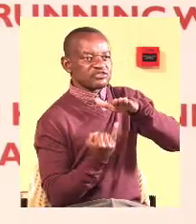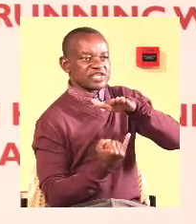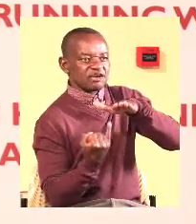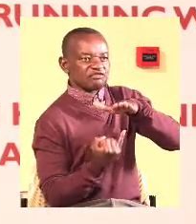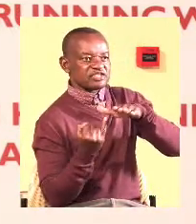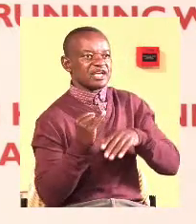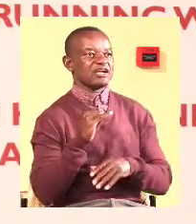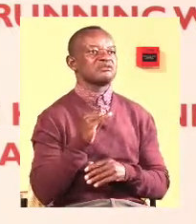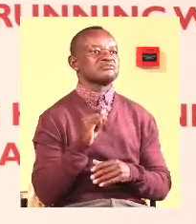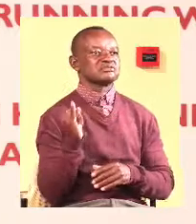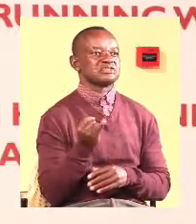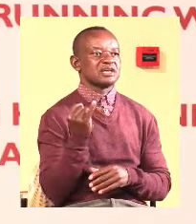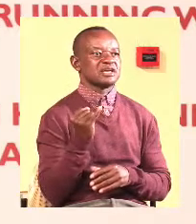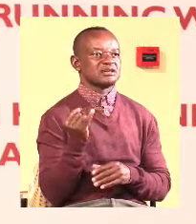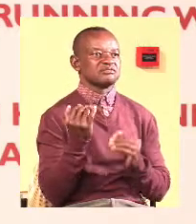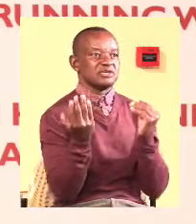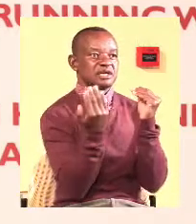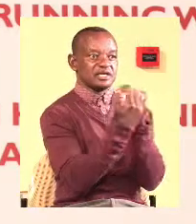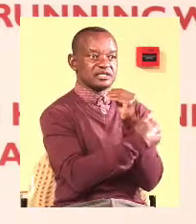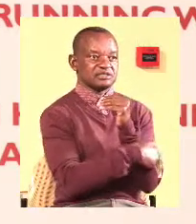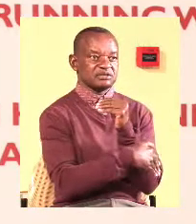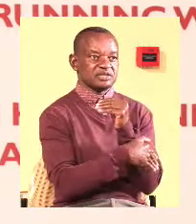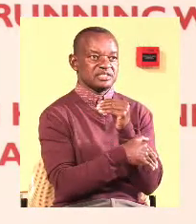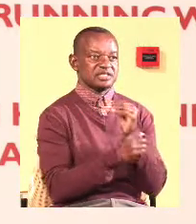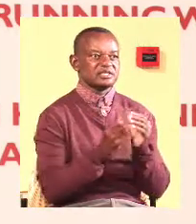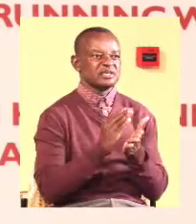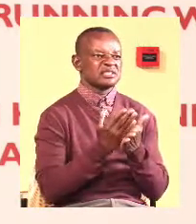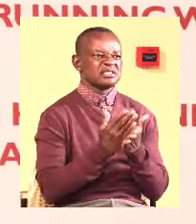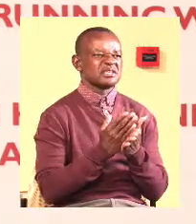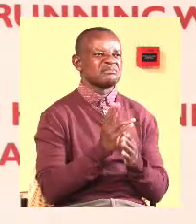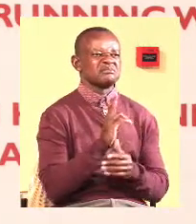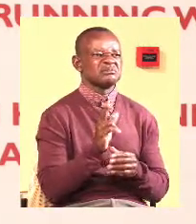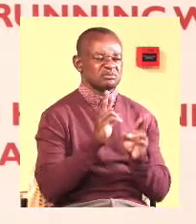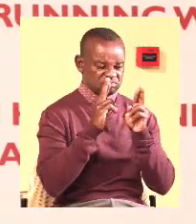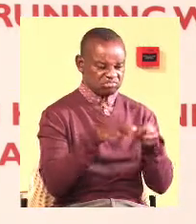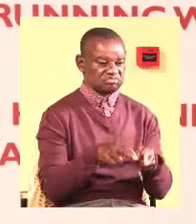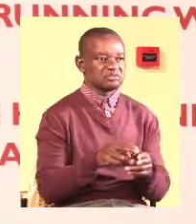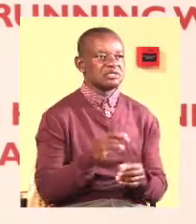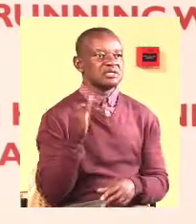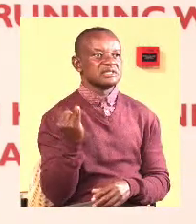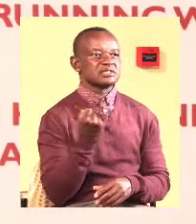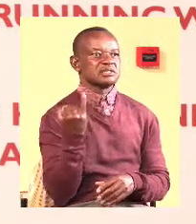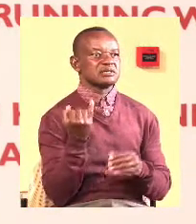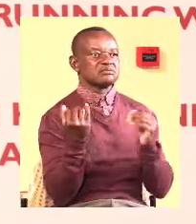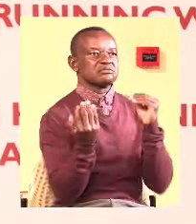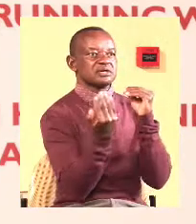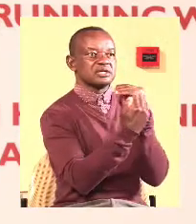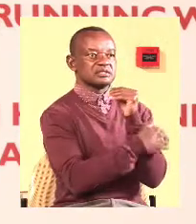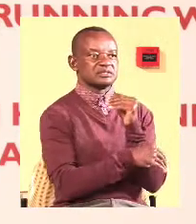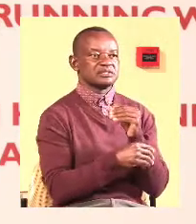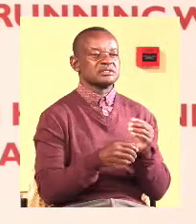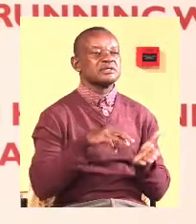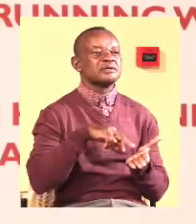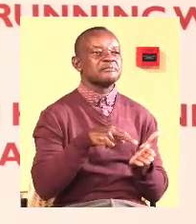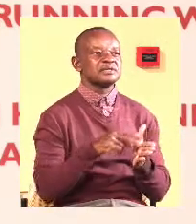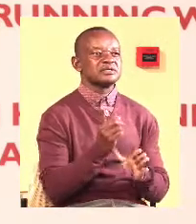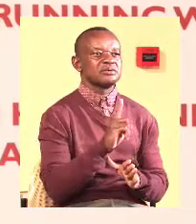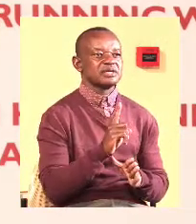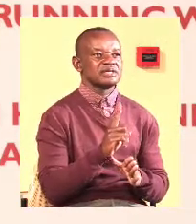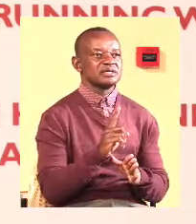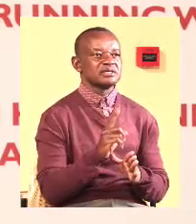So when you are in self-isolation, what does it mean? It means you are not engaging with other people,